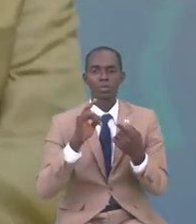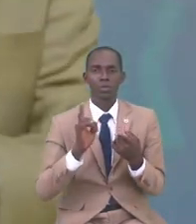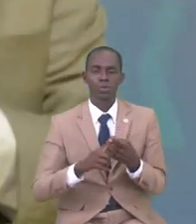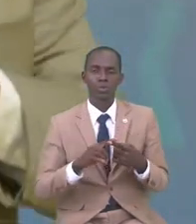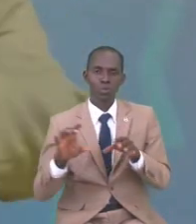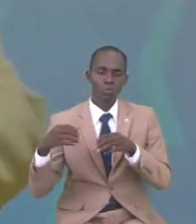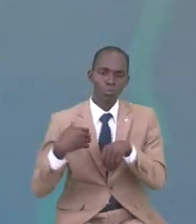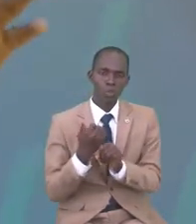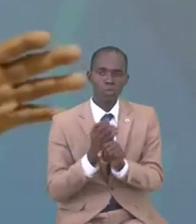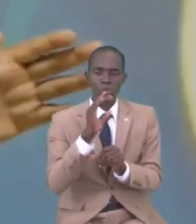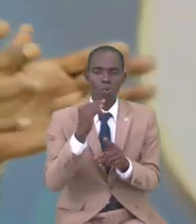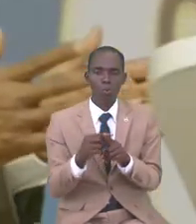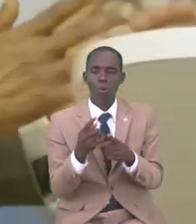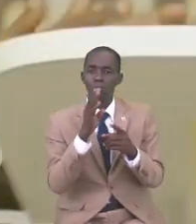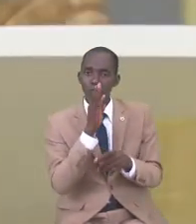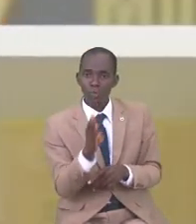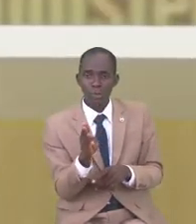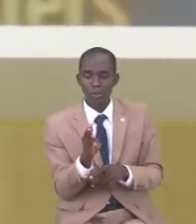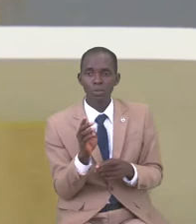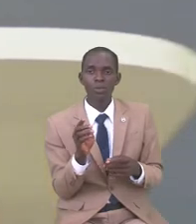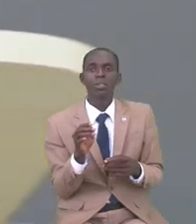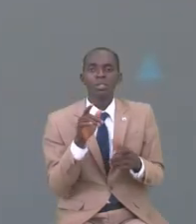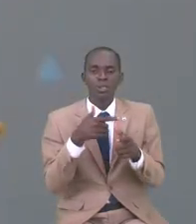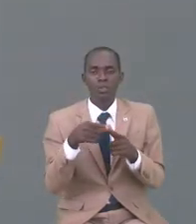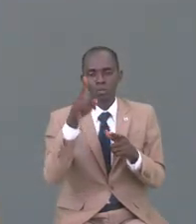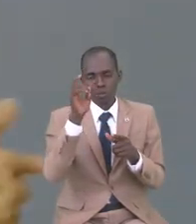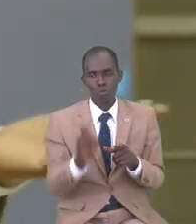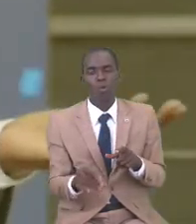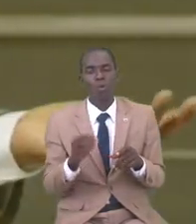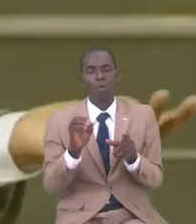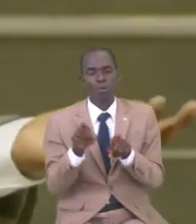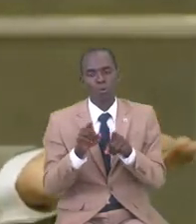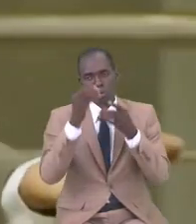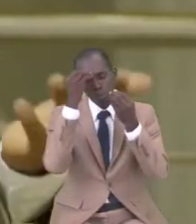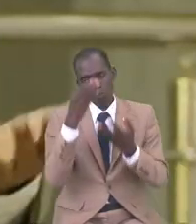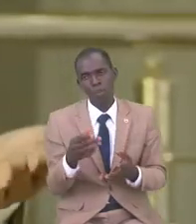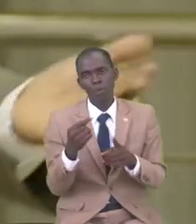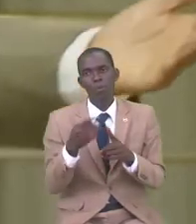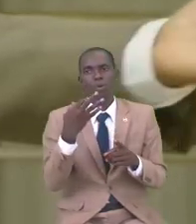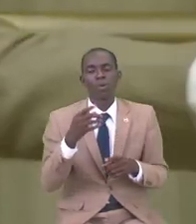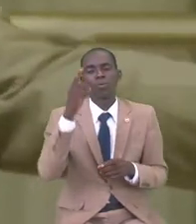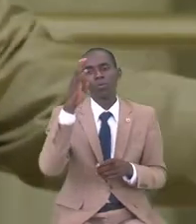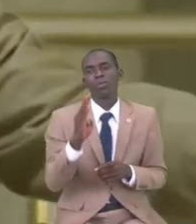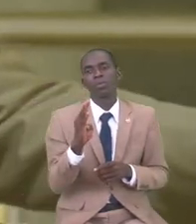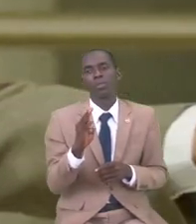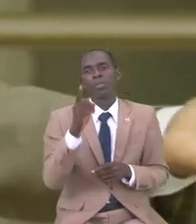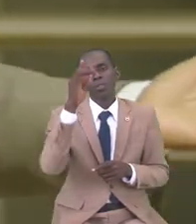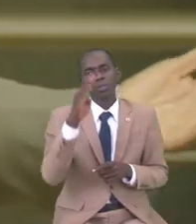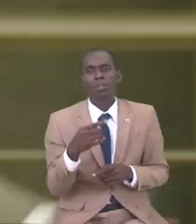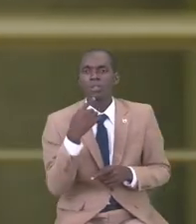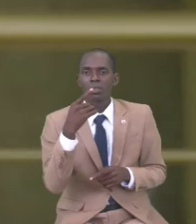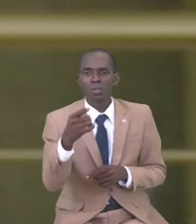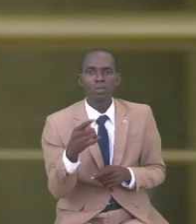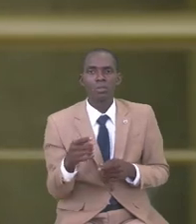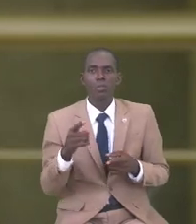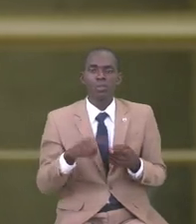word, you must fulfill the word of God. God shows you something and he says, repent of that, and